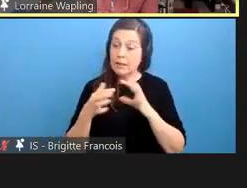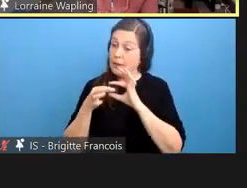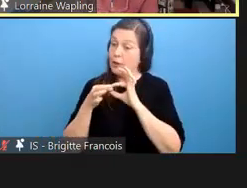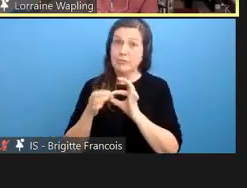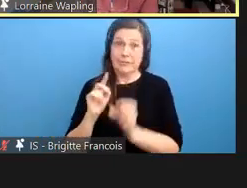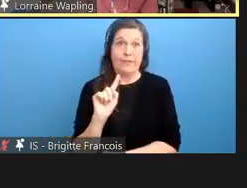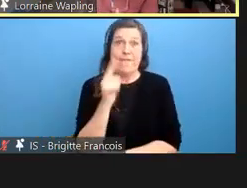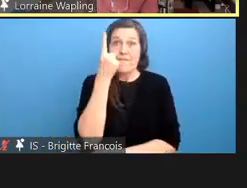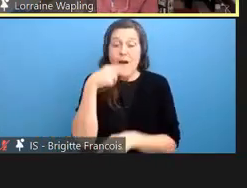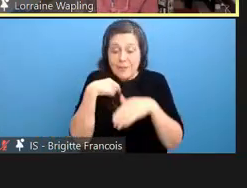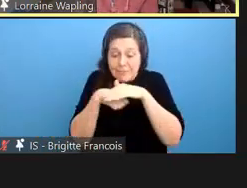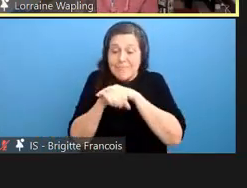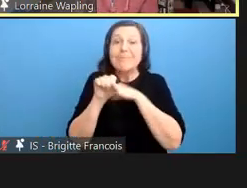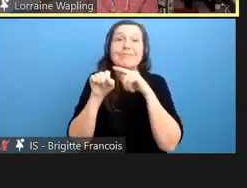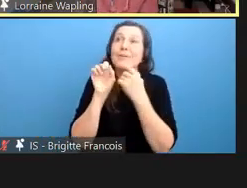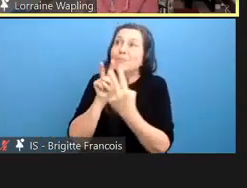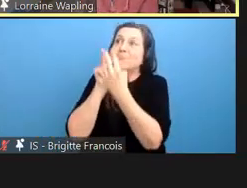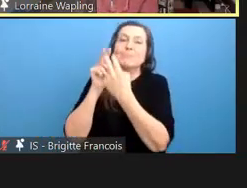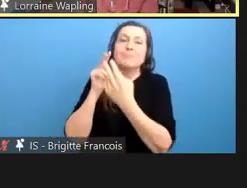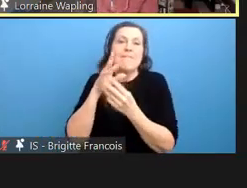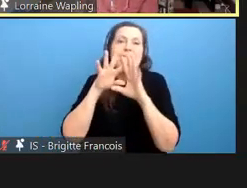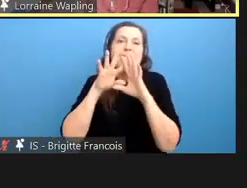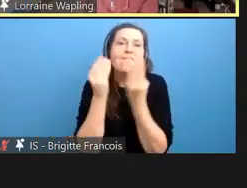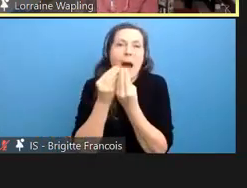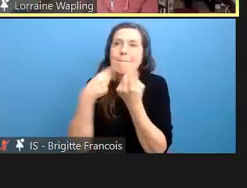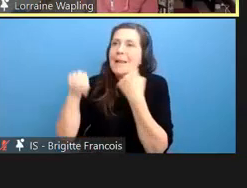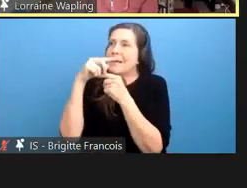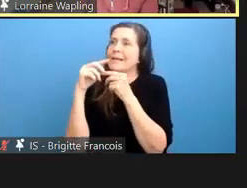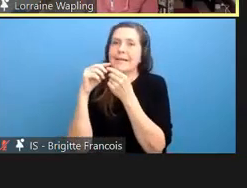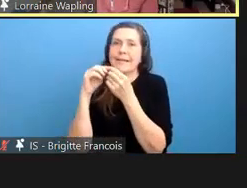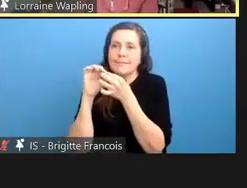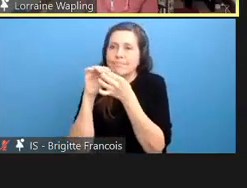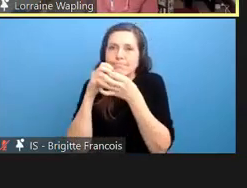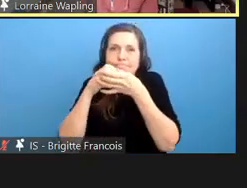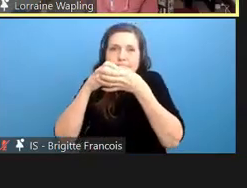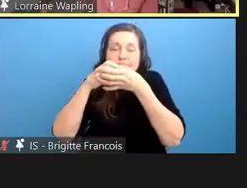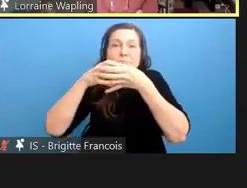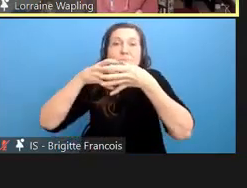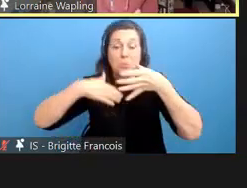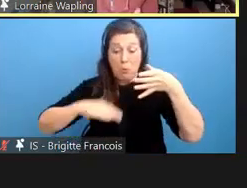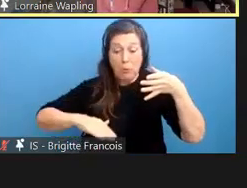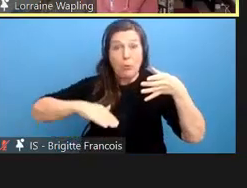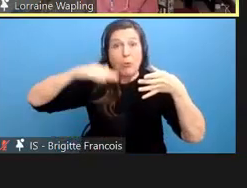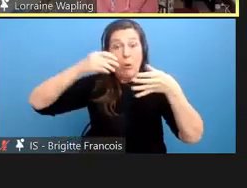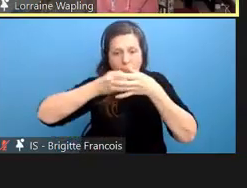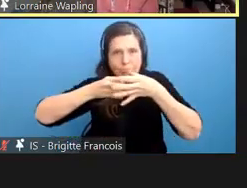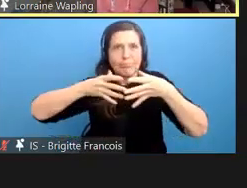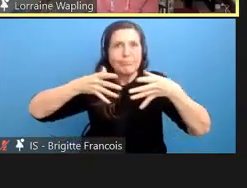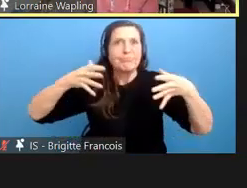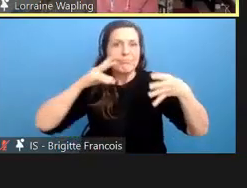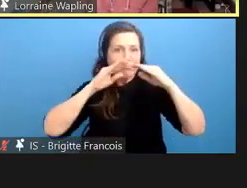immediate caregivers, our immediate family, and then as we start to grow and develop, it sort of broadens